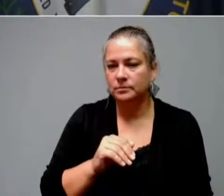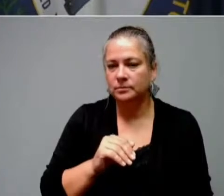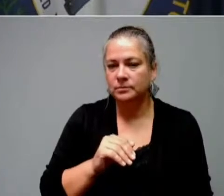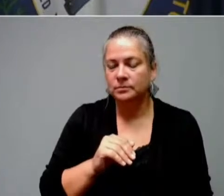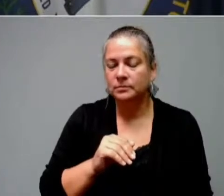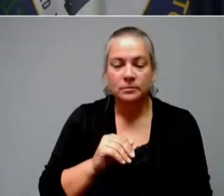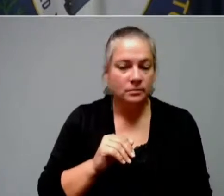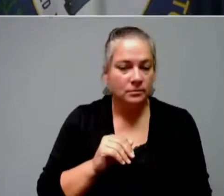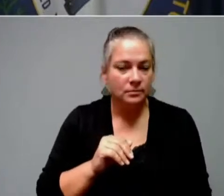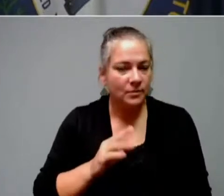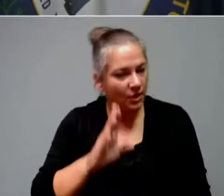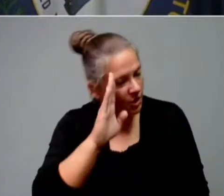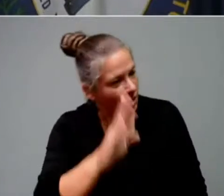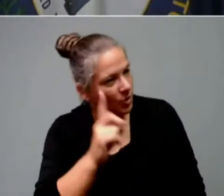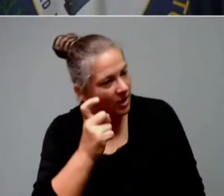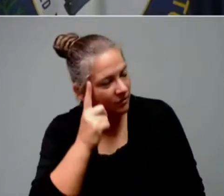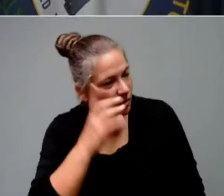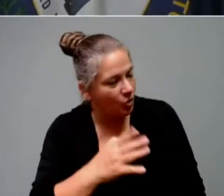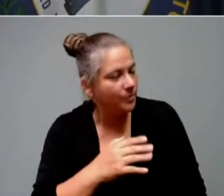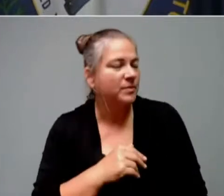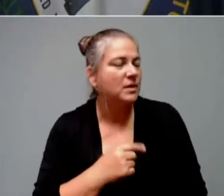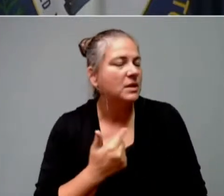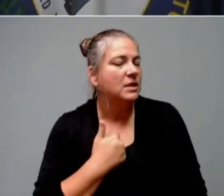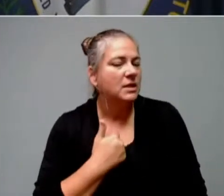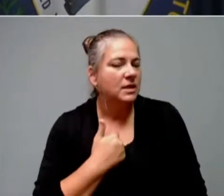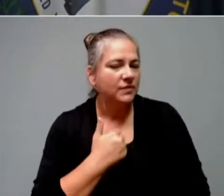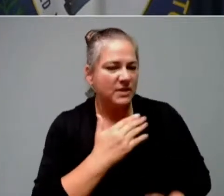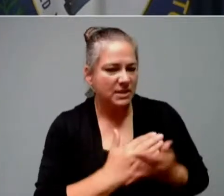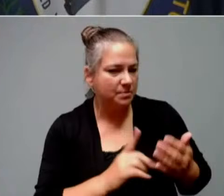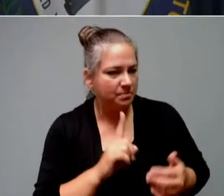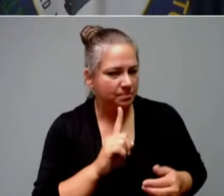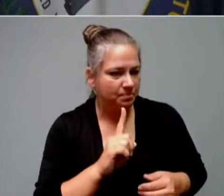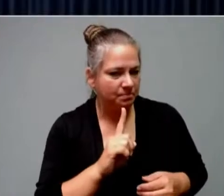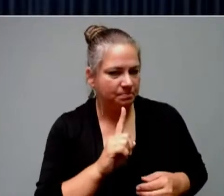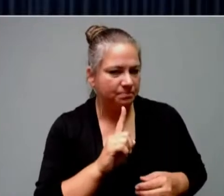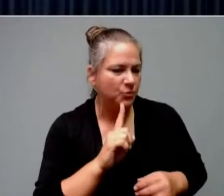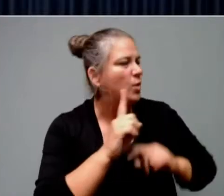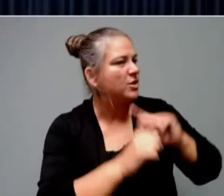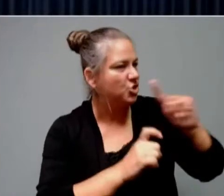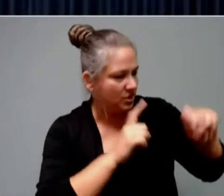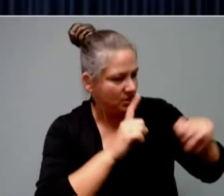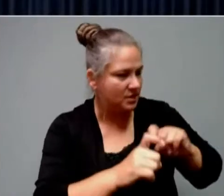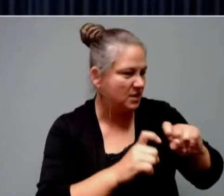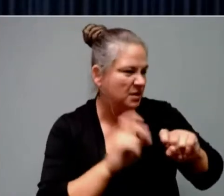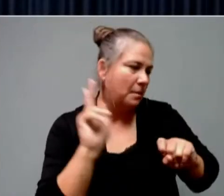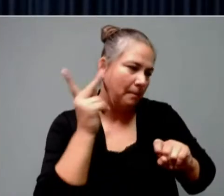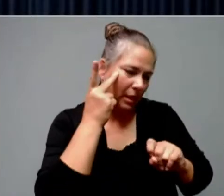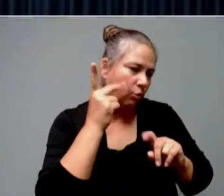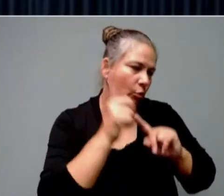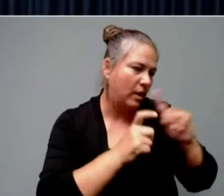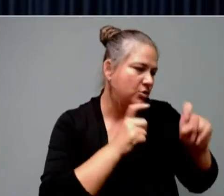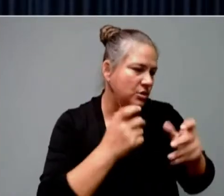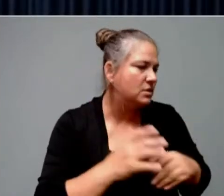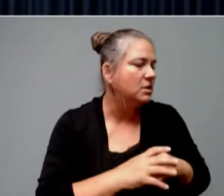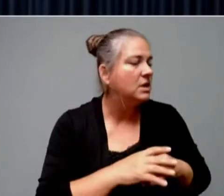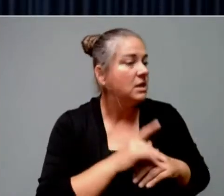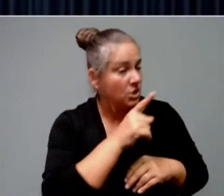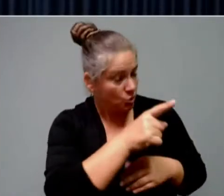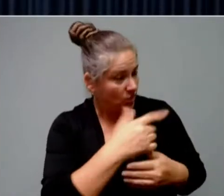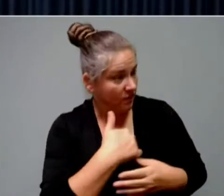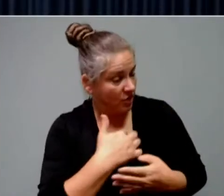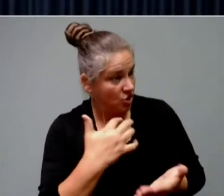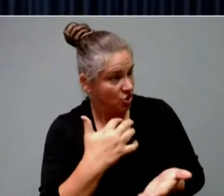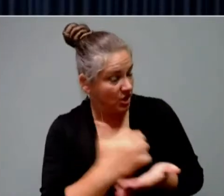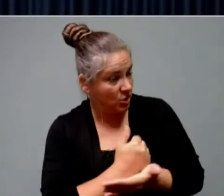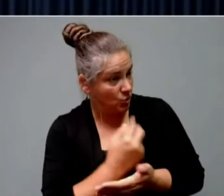Hi, Governor. So a couple of questions here, both of them political. I don't know if you've gotten the chance to see